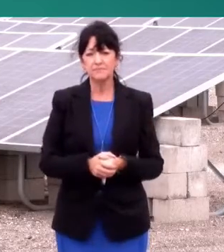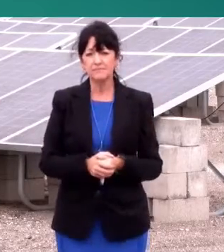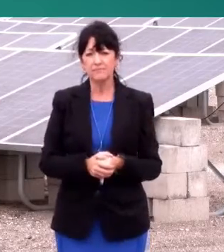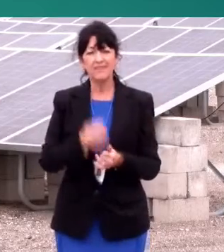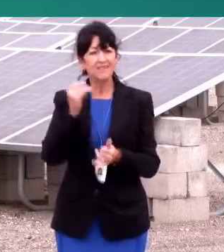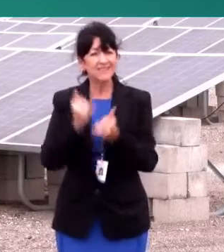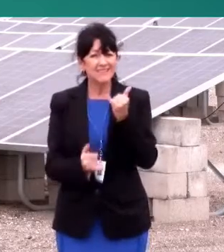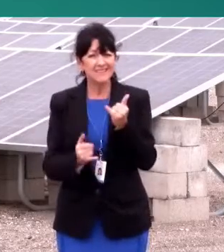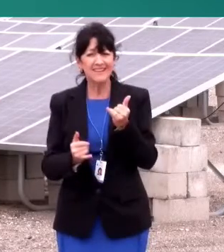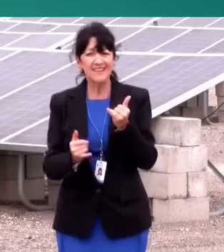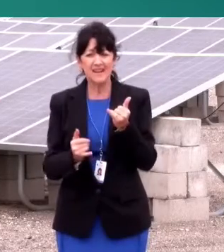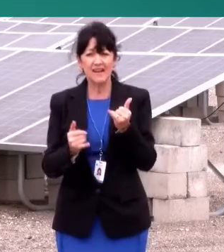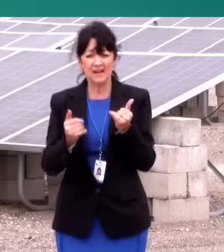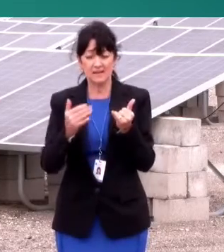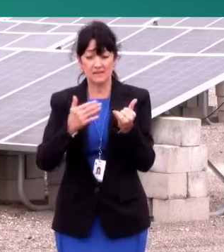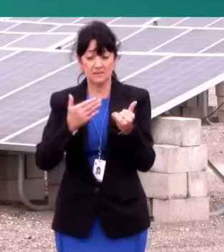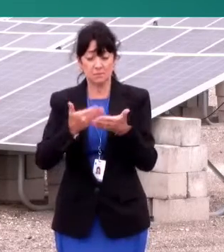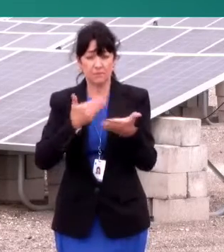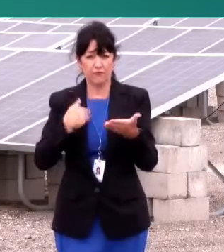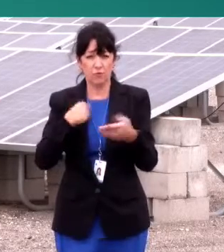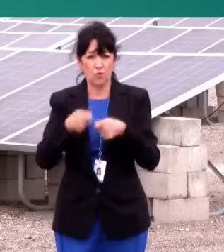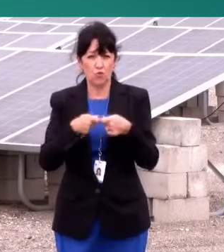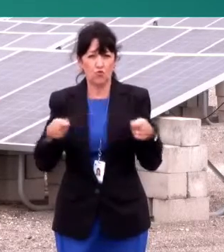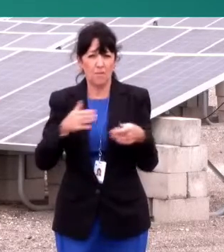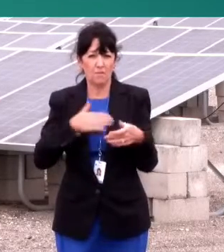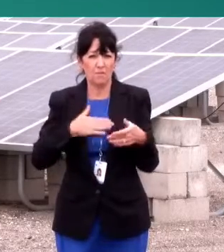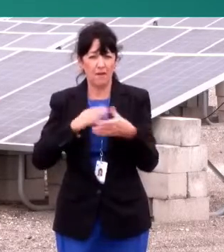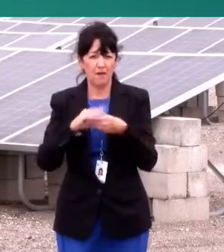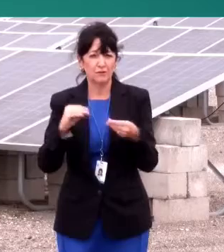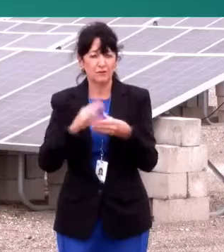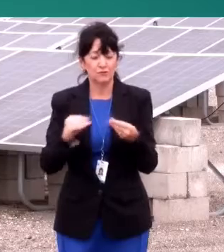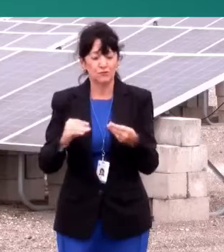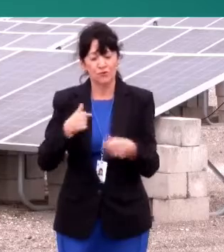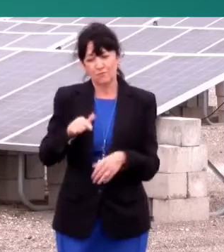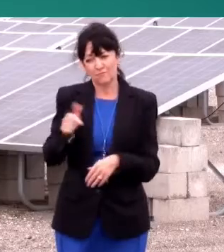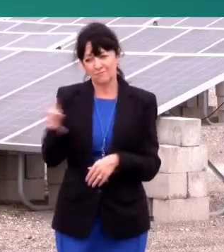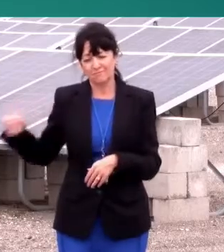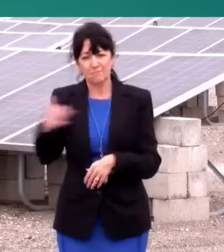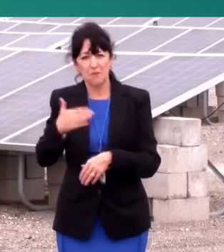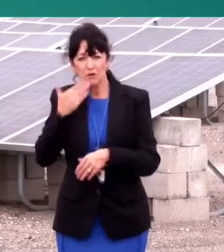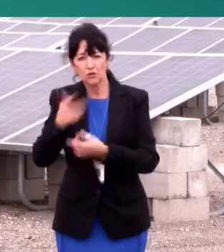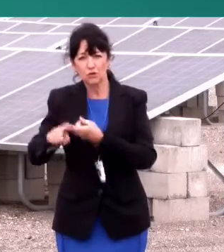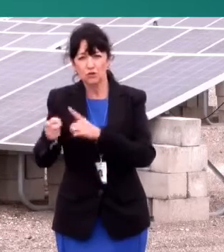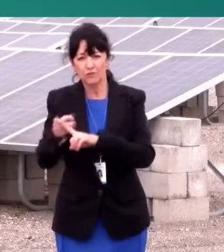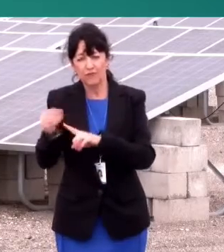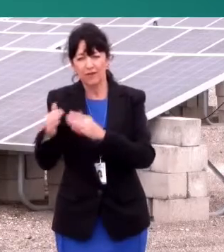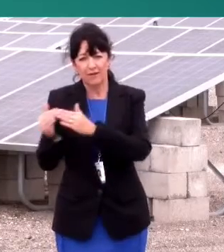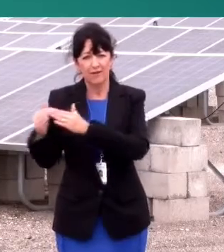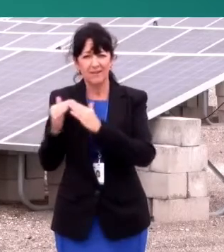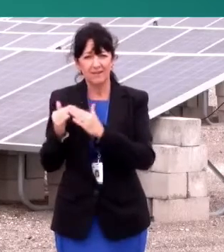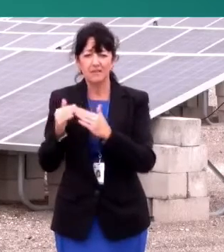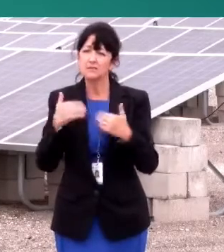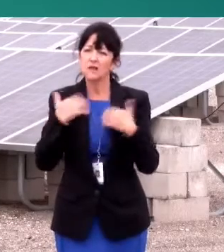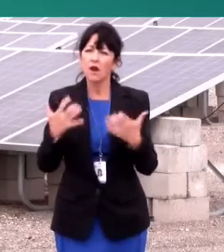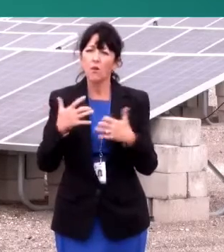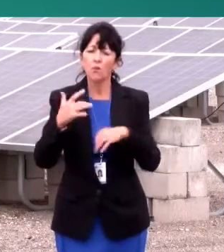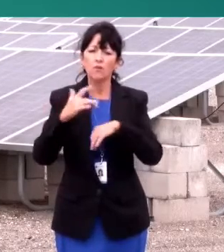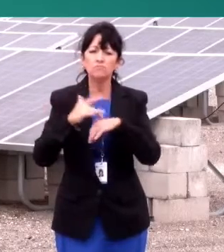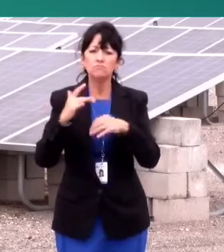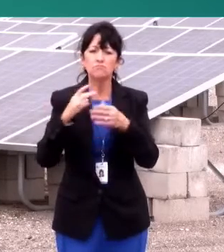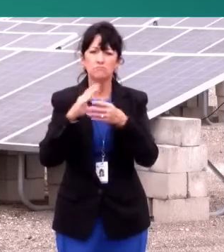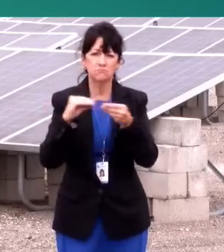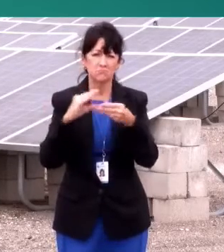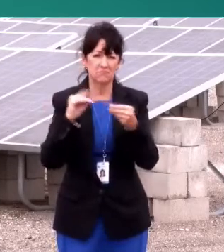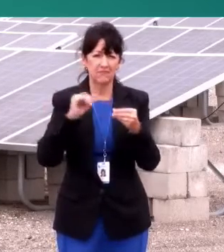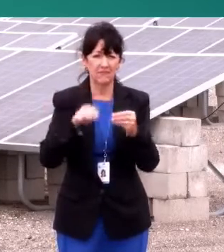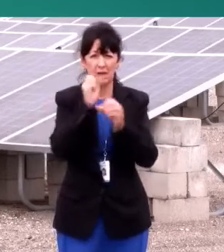before I turn it over to a good friend and colleague, I just want to touch on the balloon release bill.